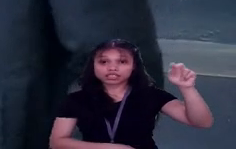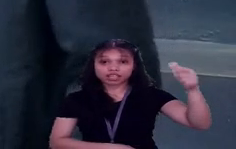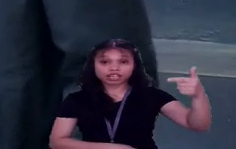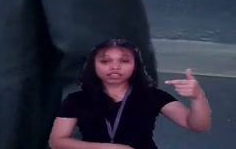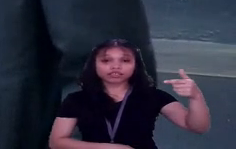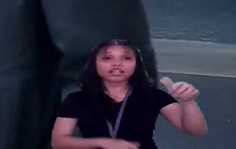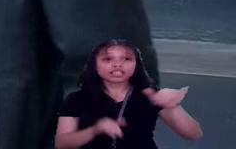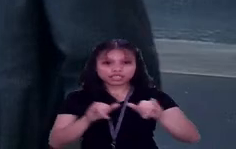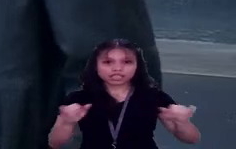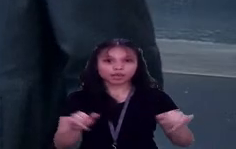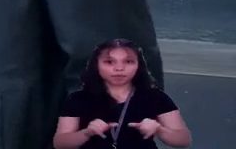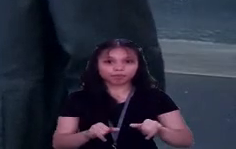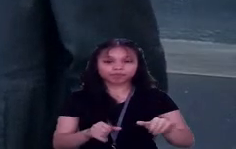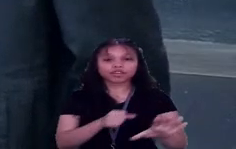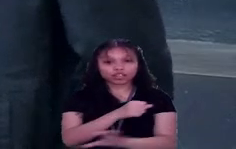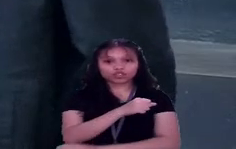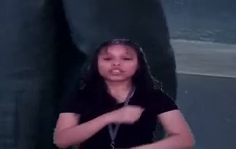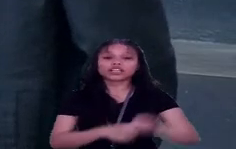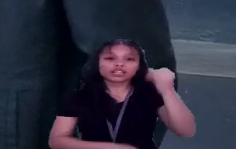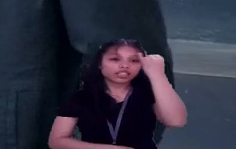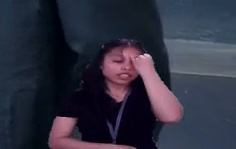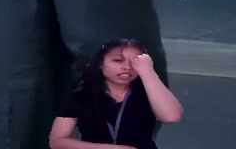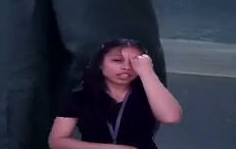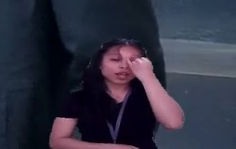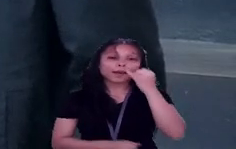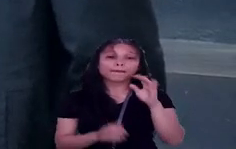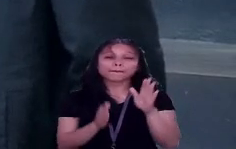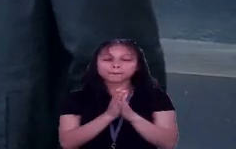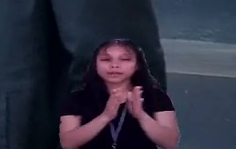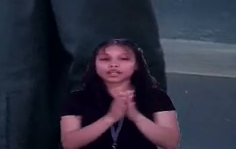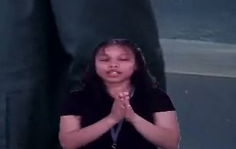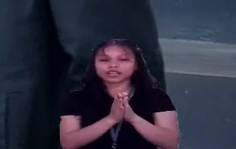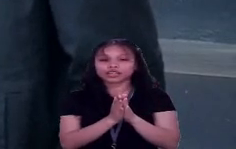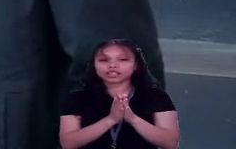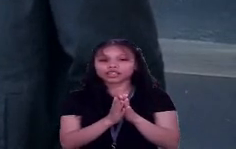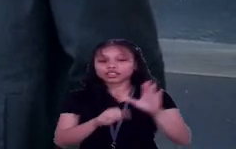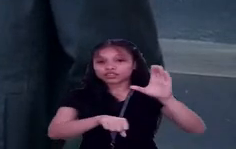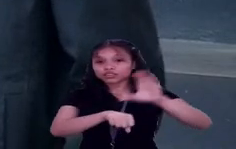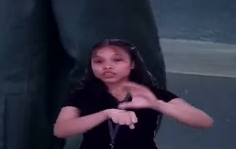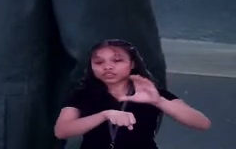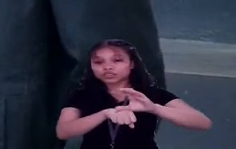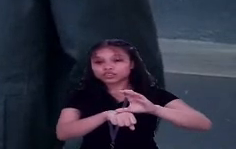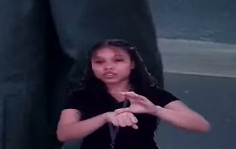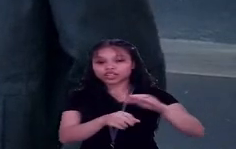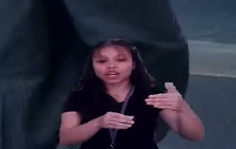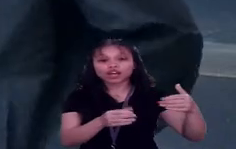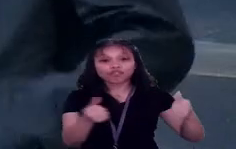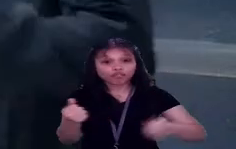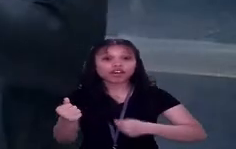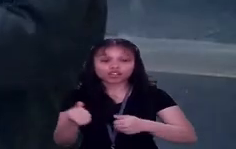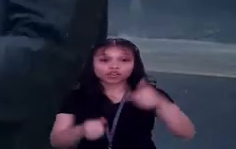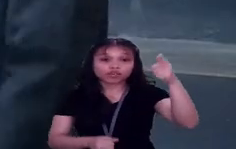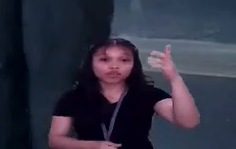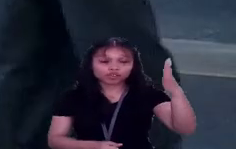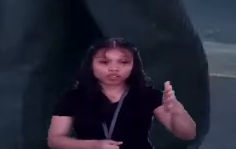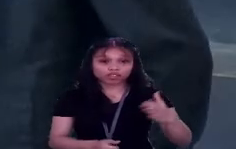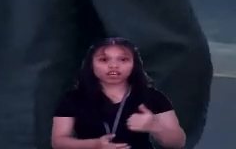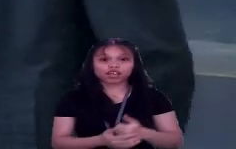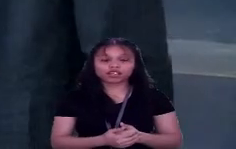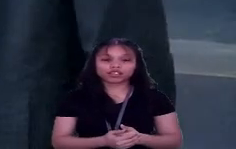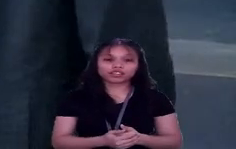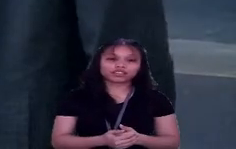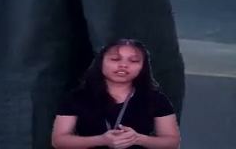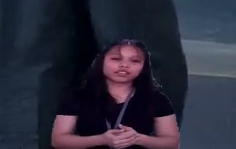India. And then kindly pray for me, church, as I follow God's direction for my life to immerse myself in